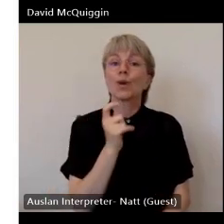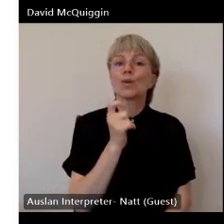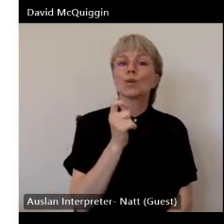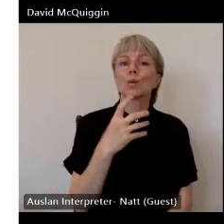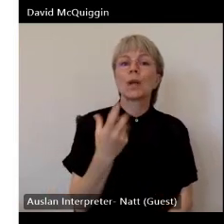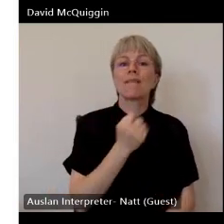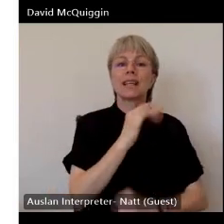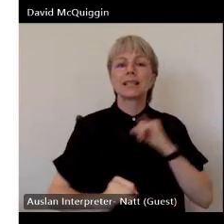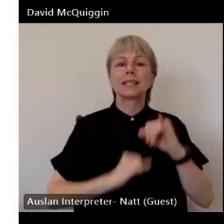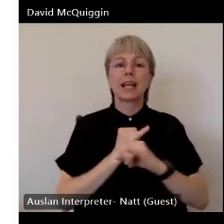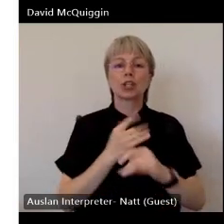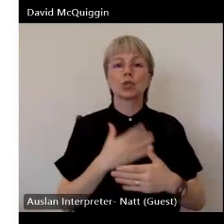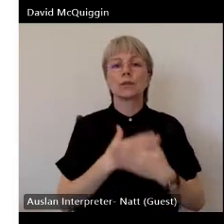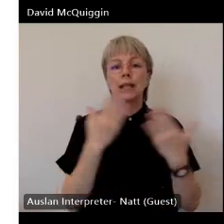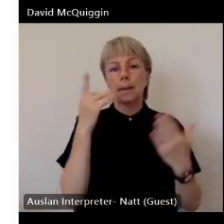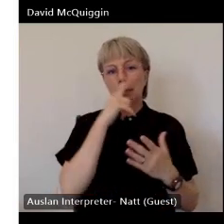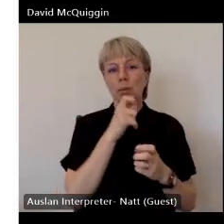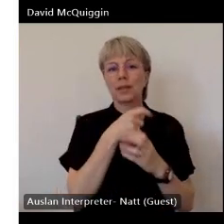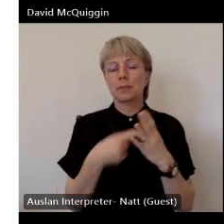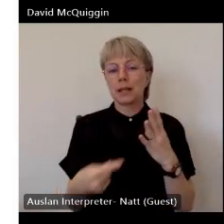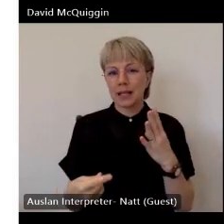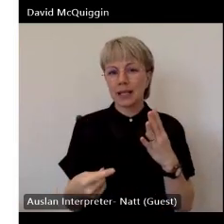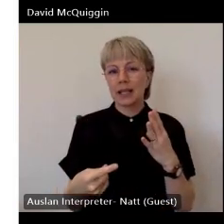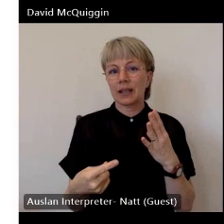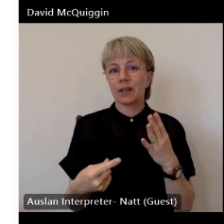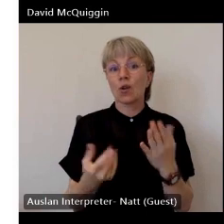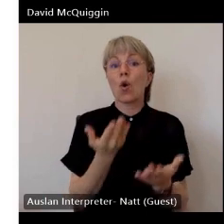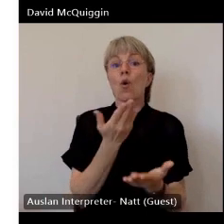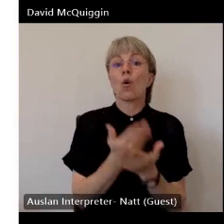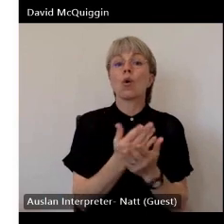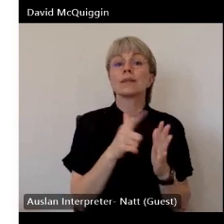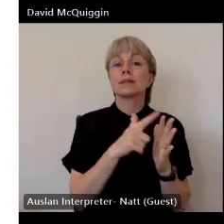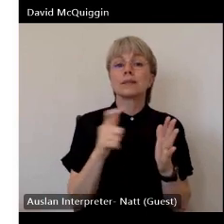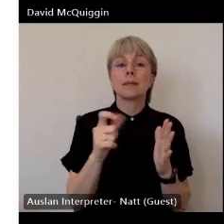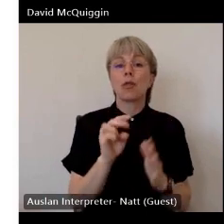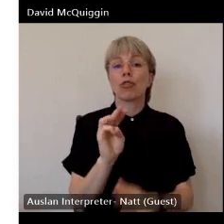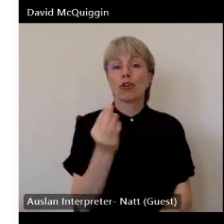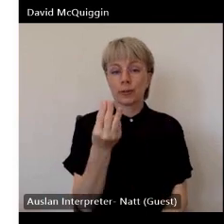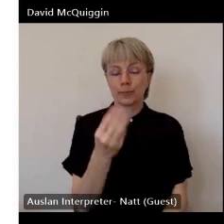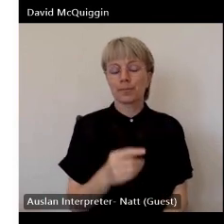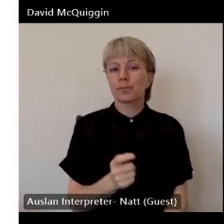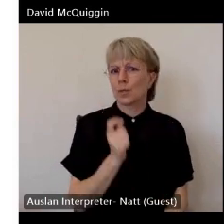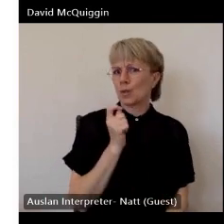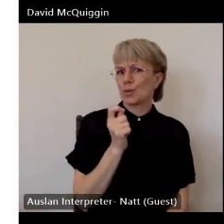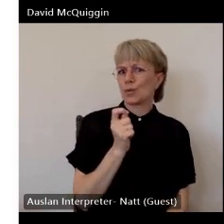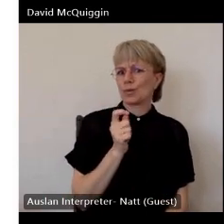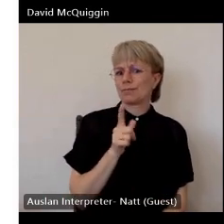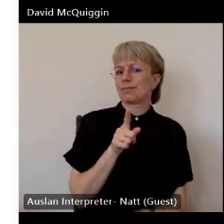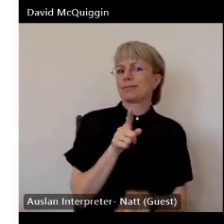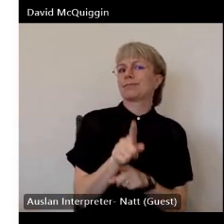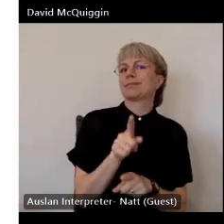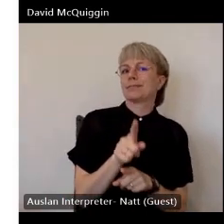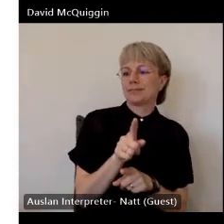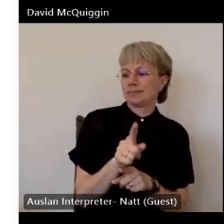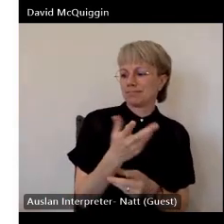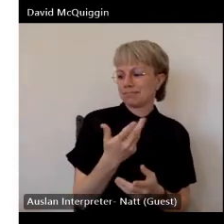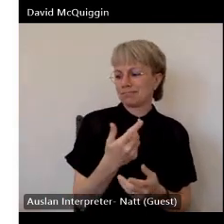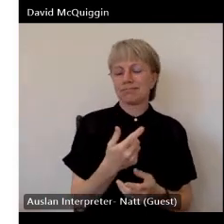International Day of People with Disability on December the 3rd, which is just around the corner. December is upon